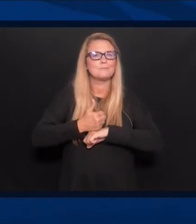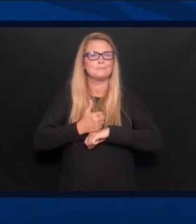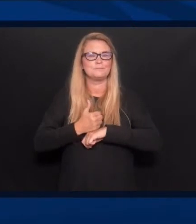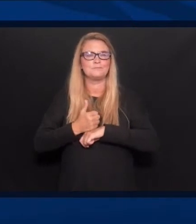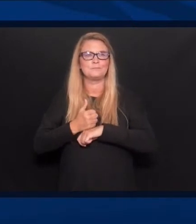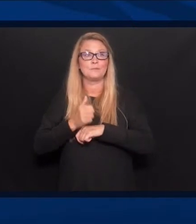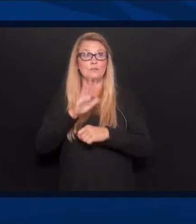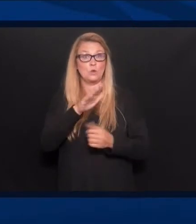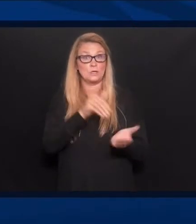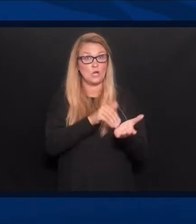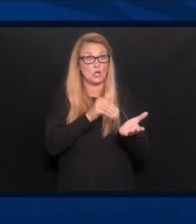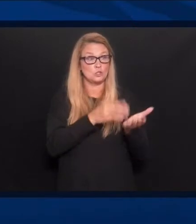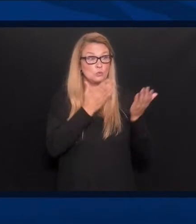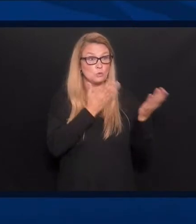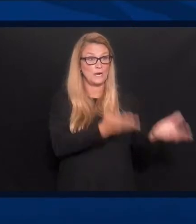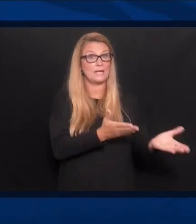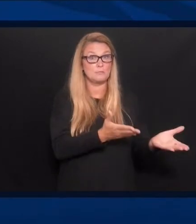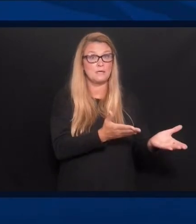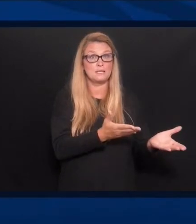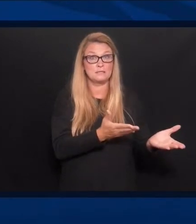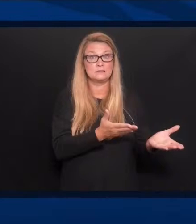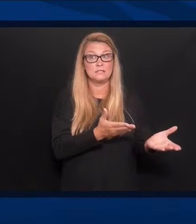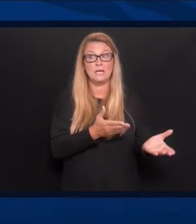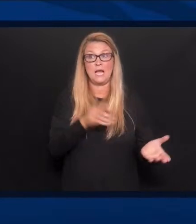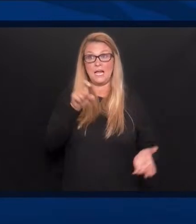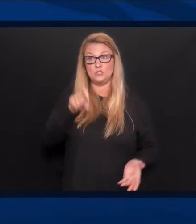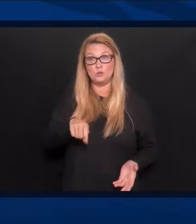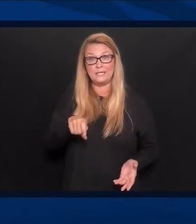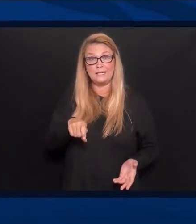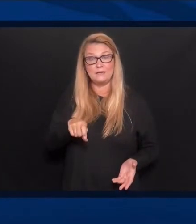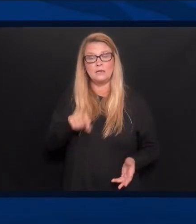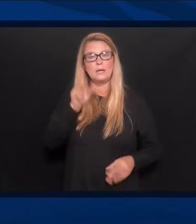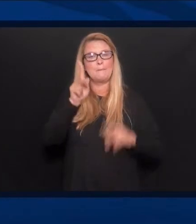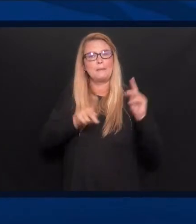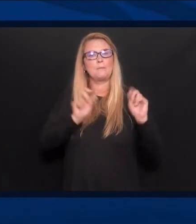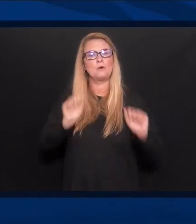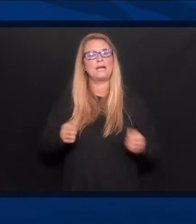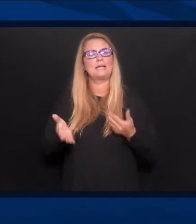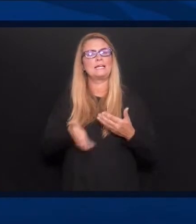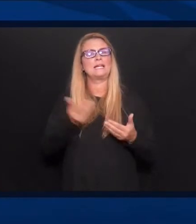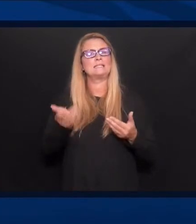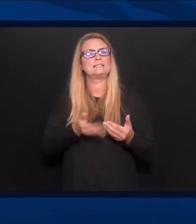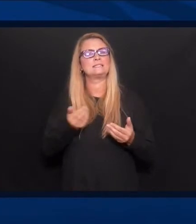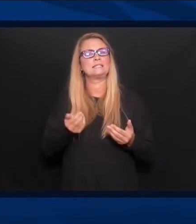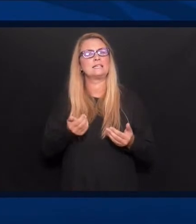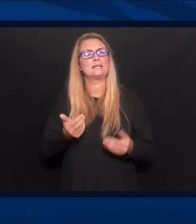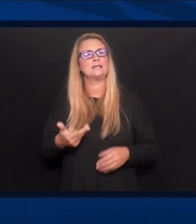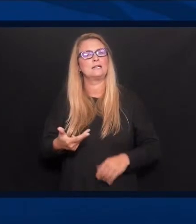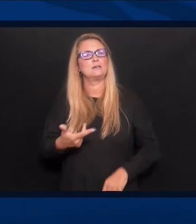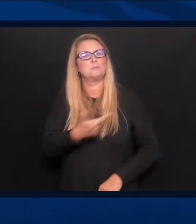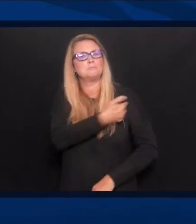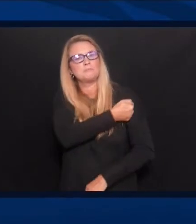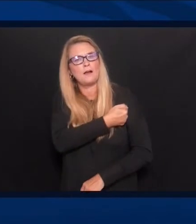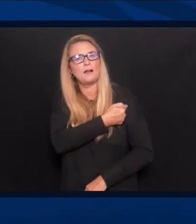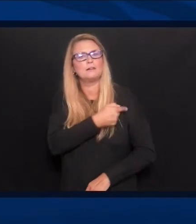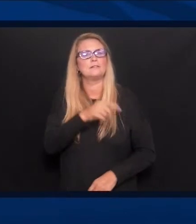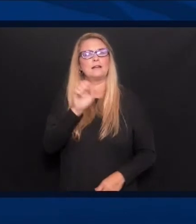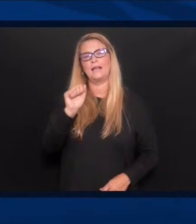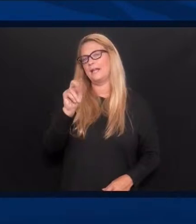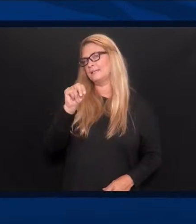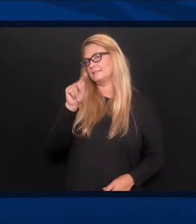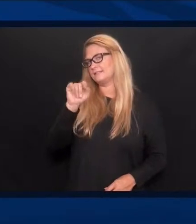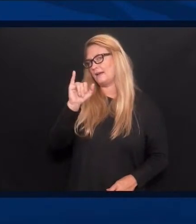doctor recommends and if you are at the state where you need them, that people could more easily get these monoclonal antibodies, which could help them